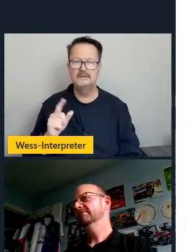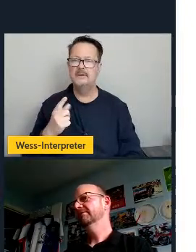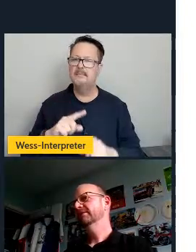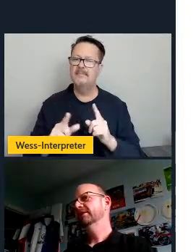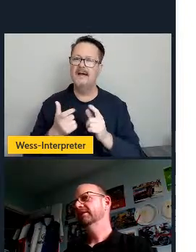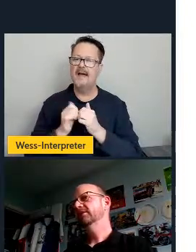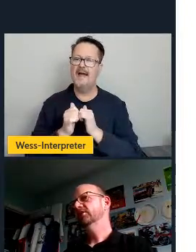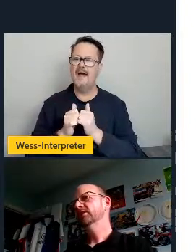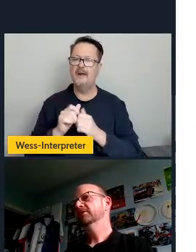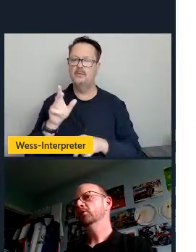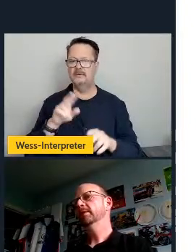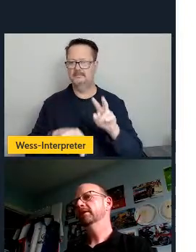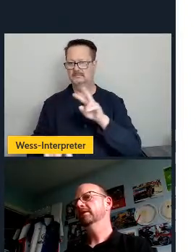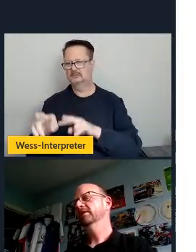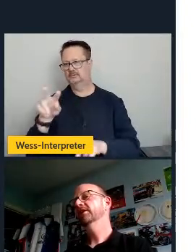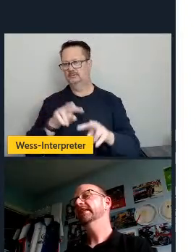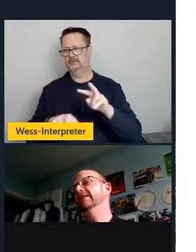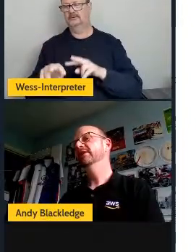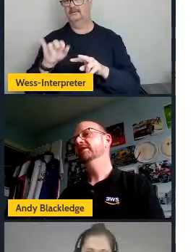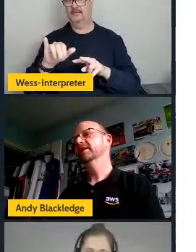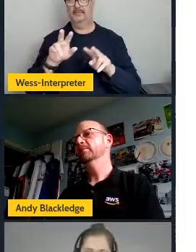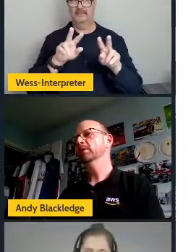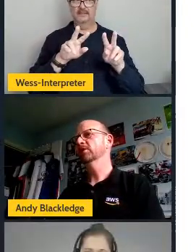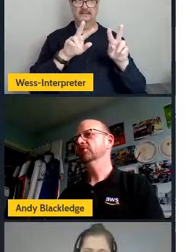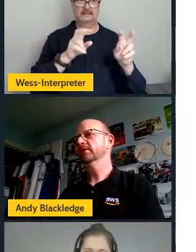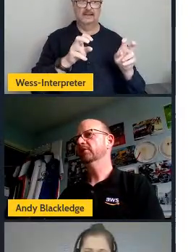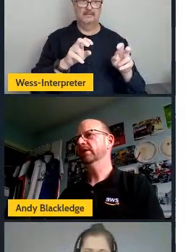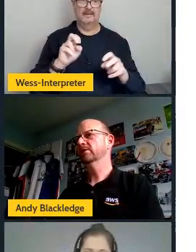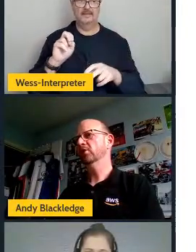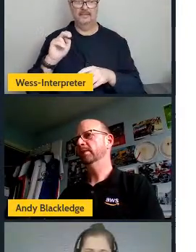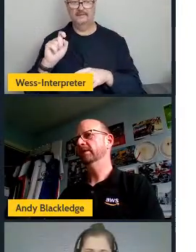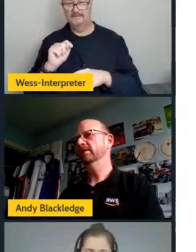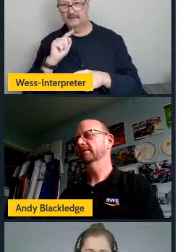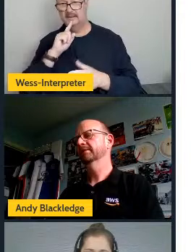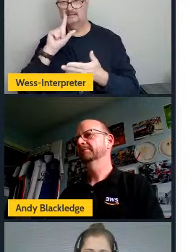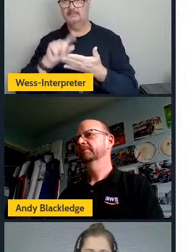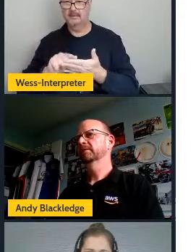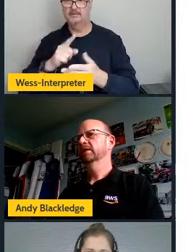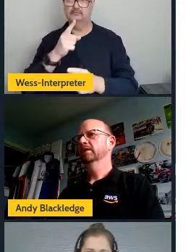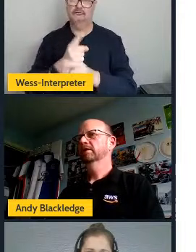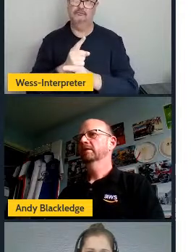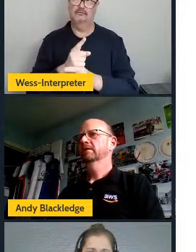observe that the events get published to the correct topic?